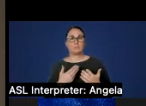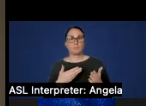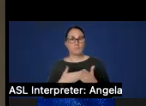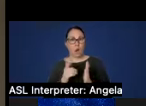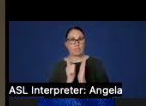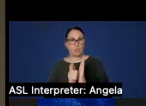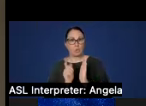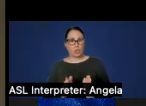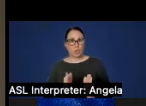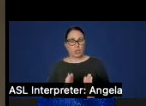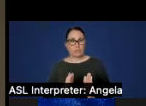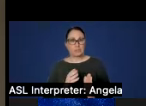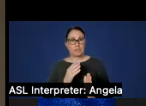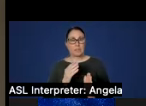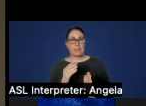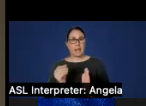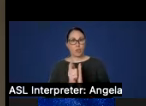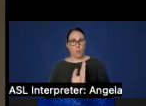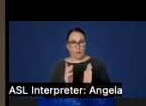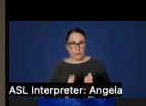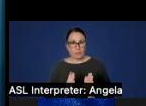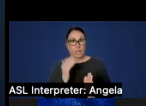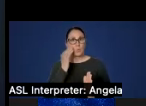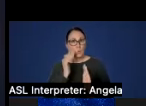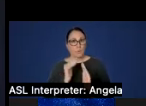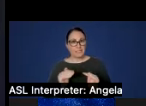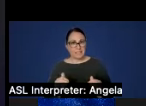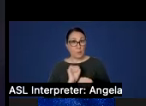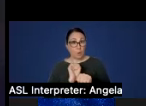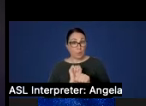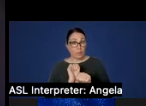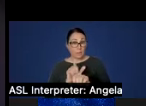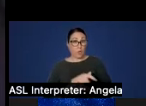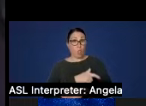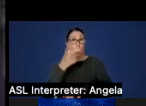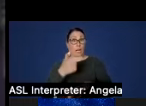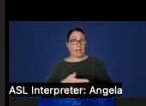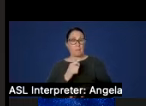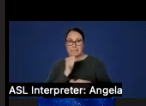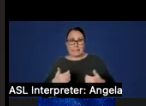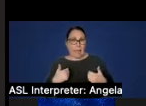and knew the system, you know, worked in it for a long time, but we're just missing the degree.